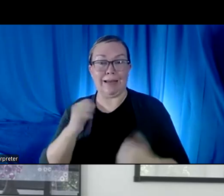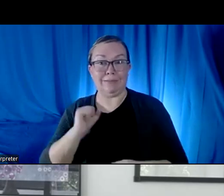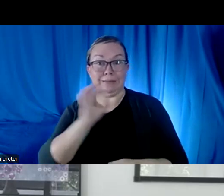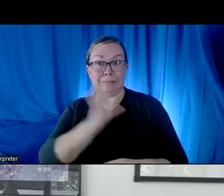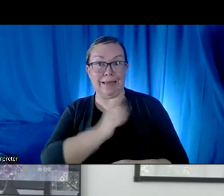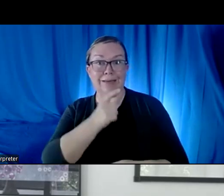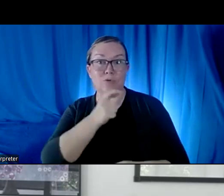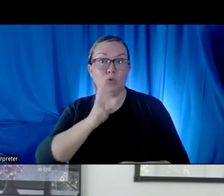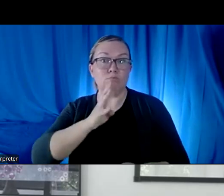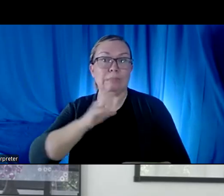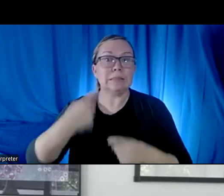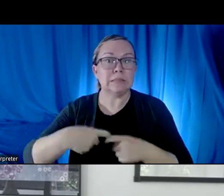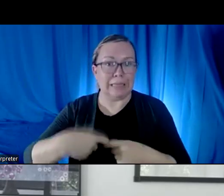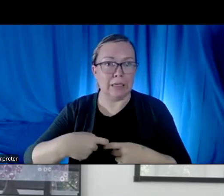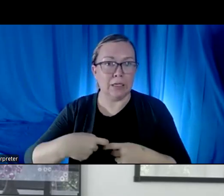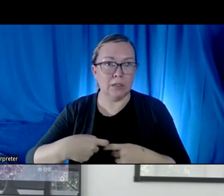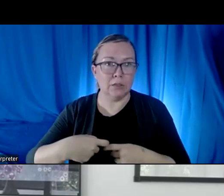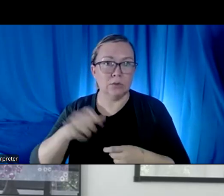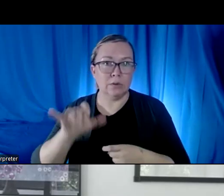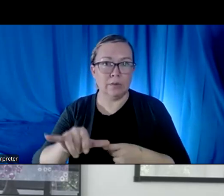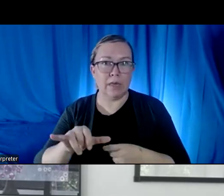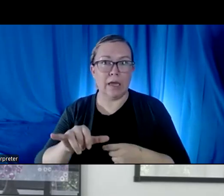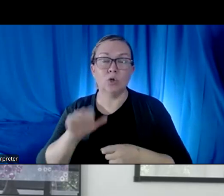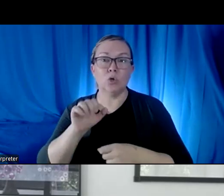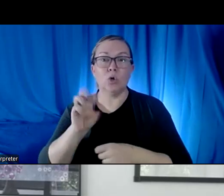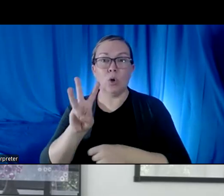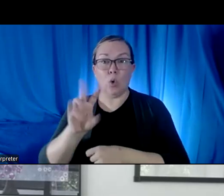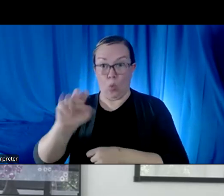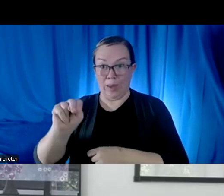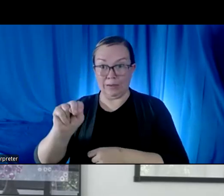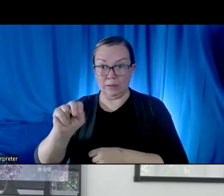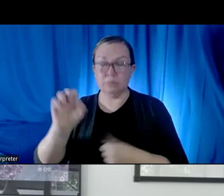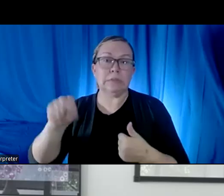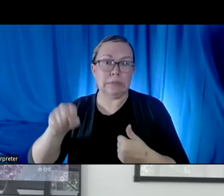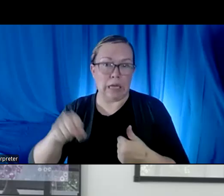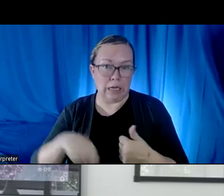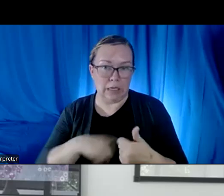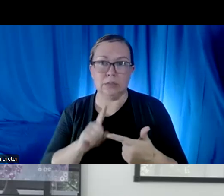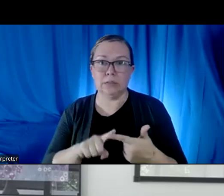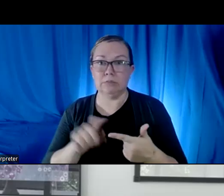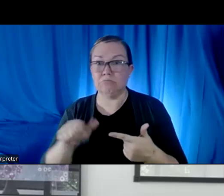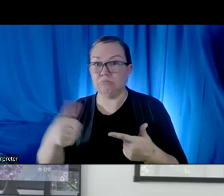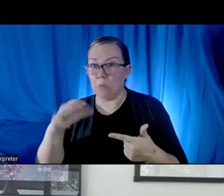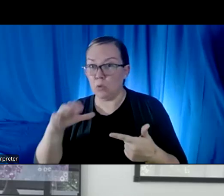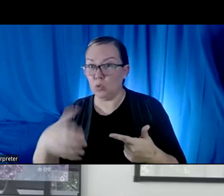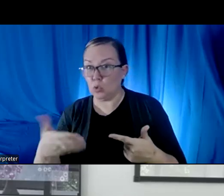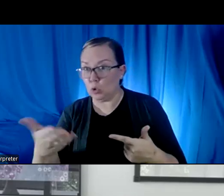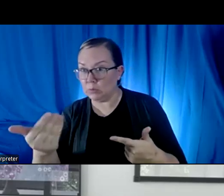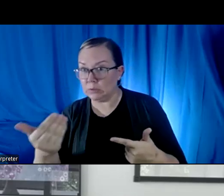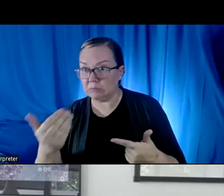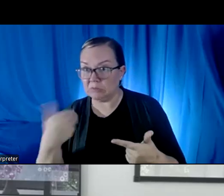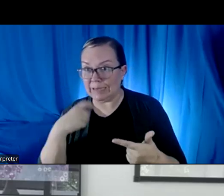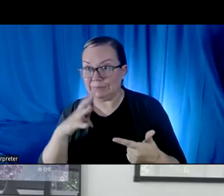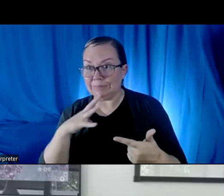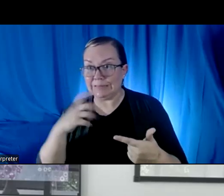speak Spanish? The Work Incentive Network does, but I'll let everyone else speak to that for their